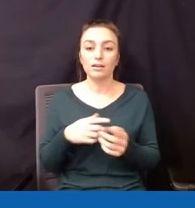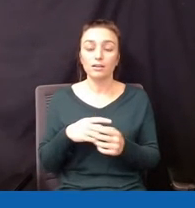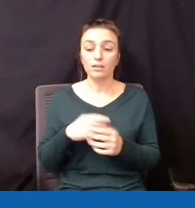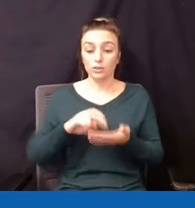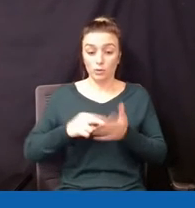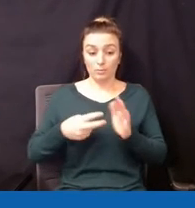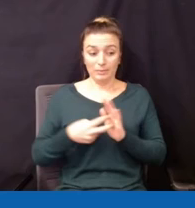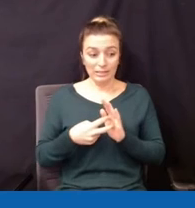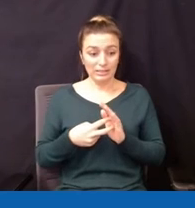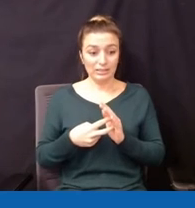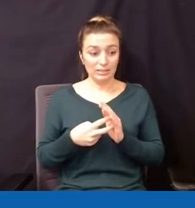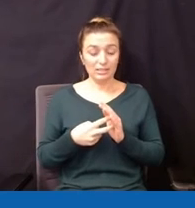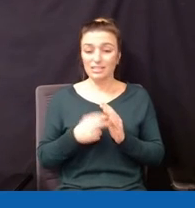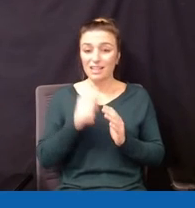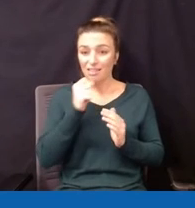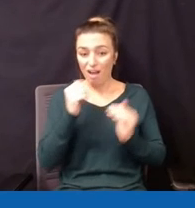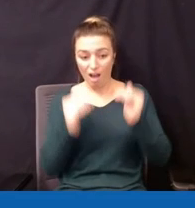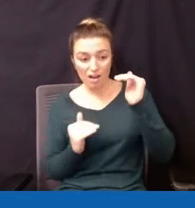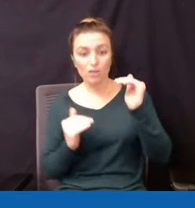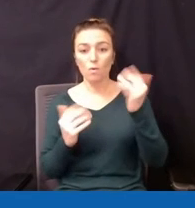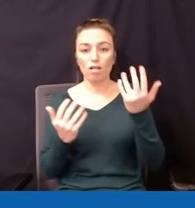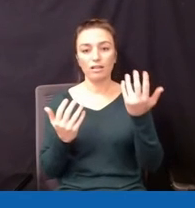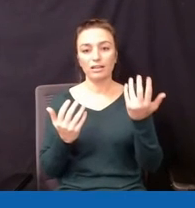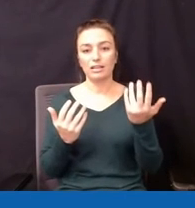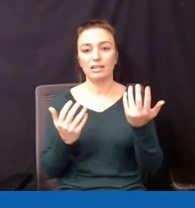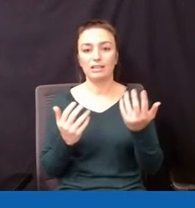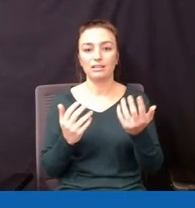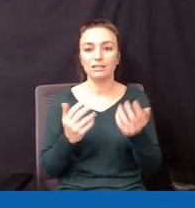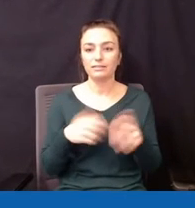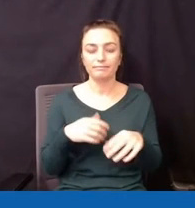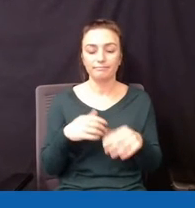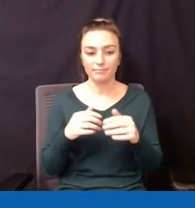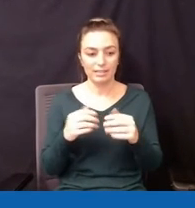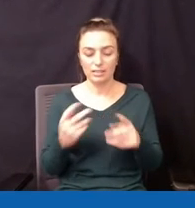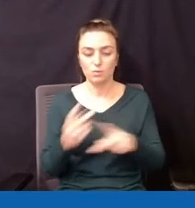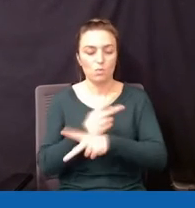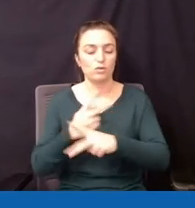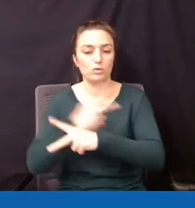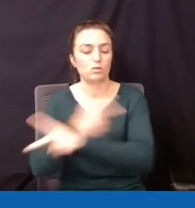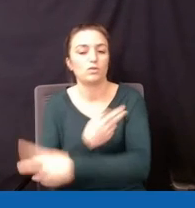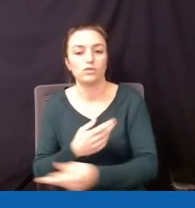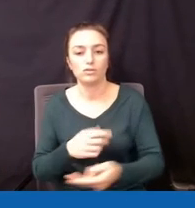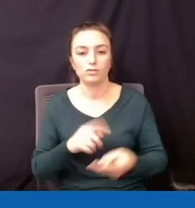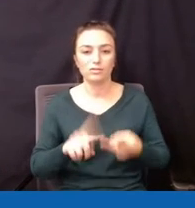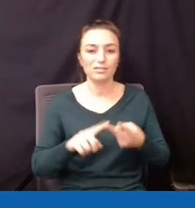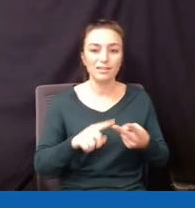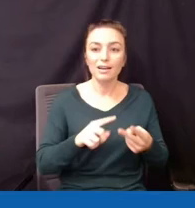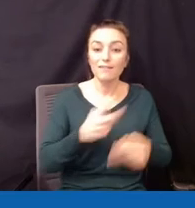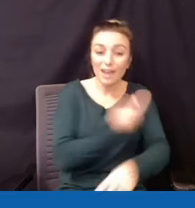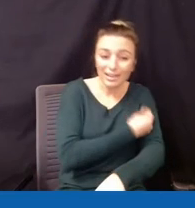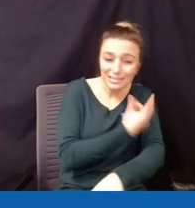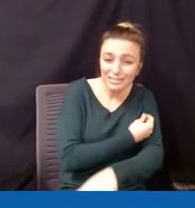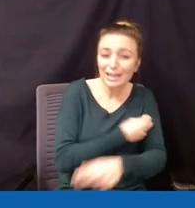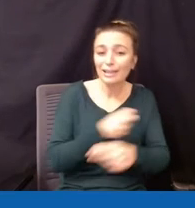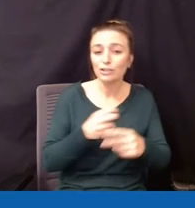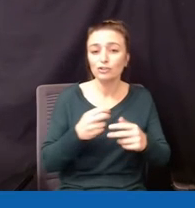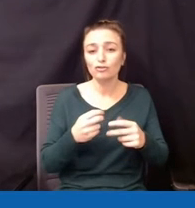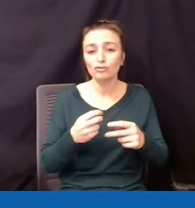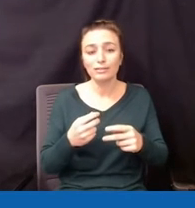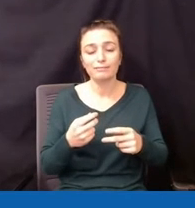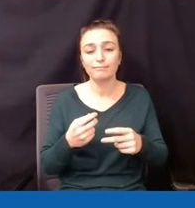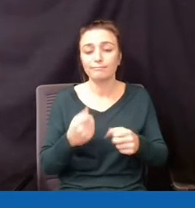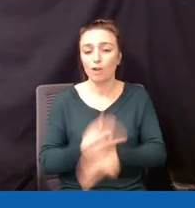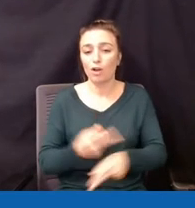the polarization that we see around issues like vaccination, and the continuing uncertainties about the future waves of the epidemic. I think all